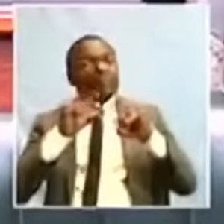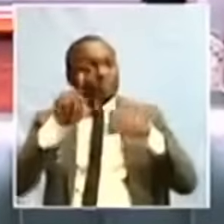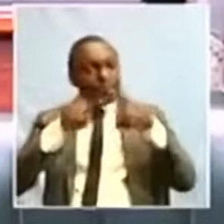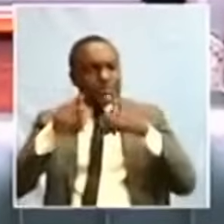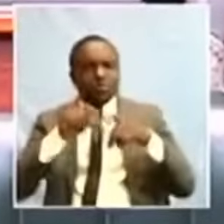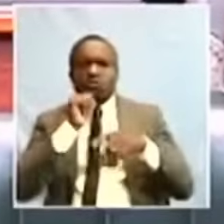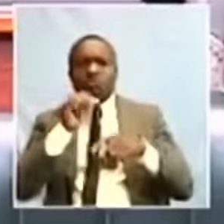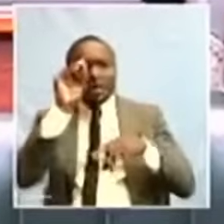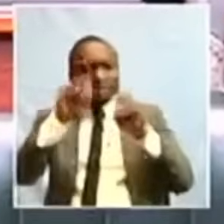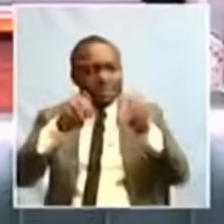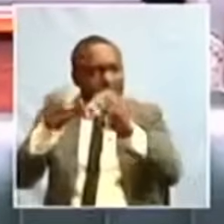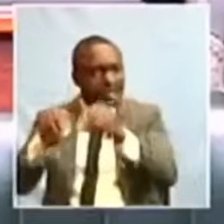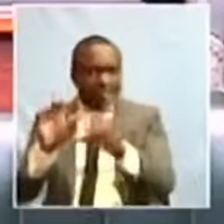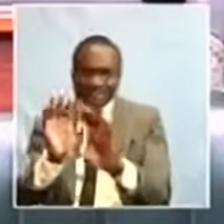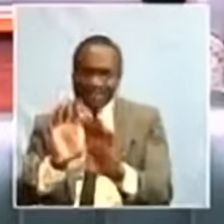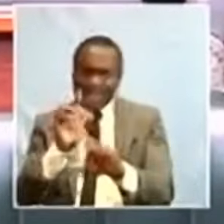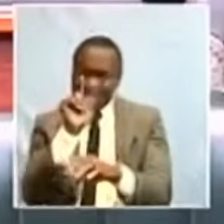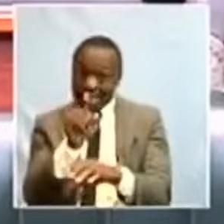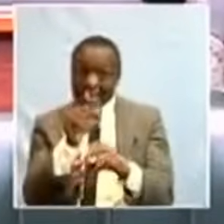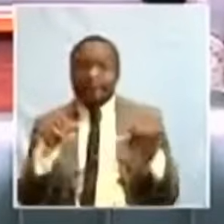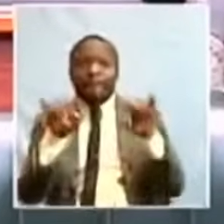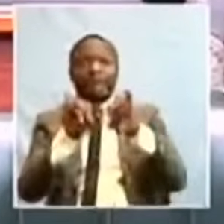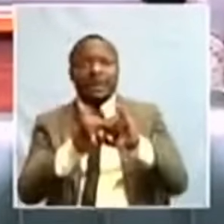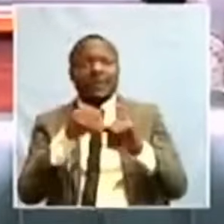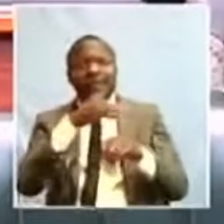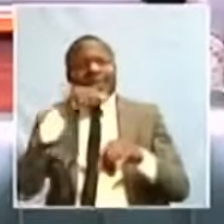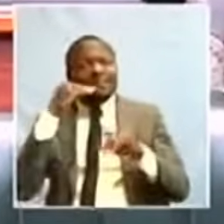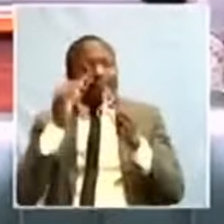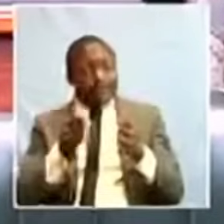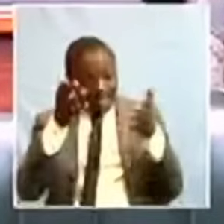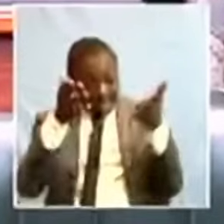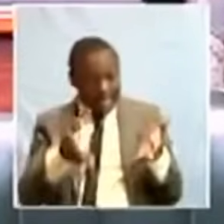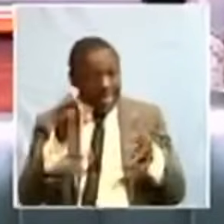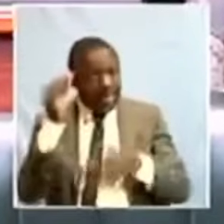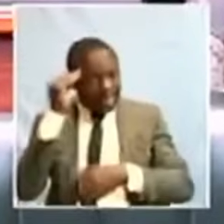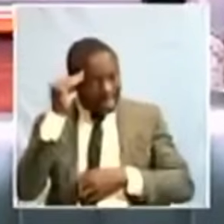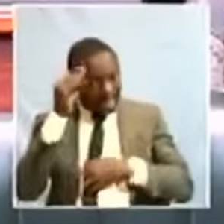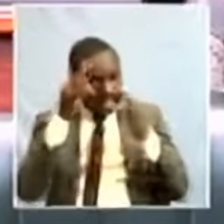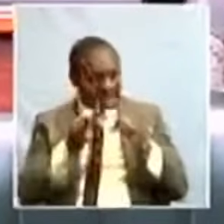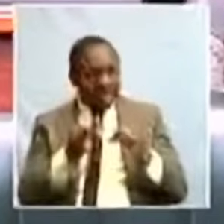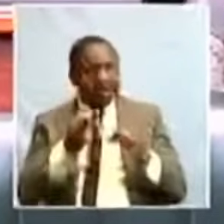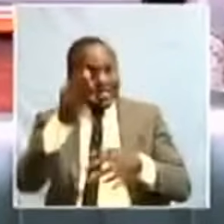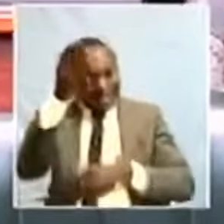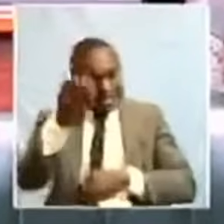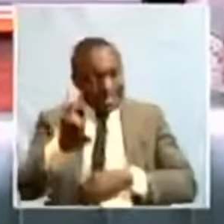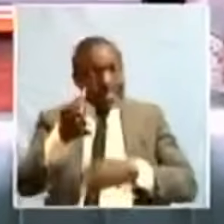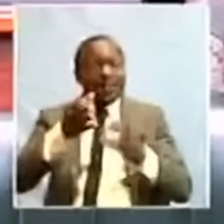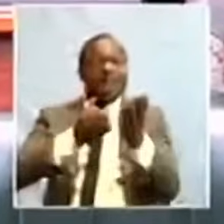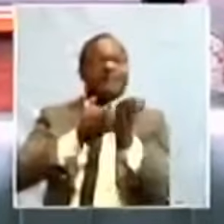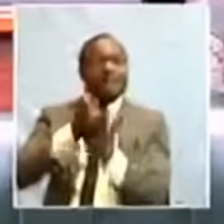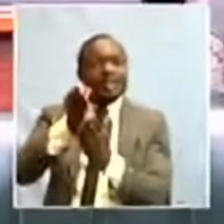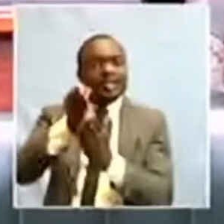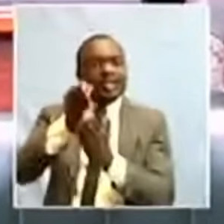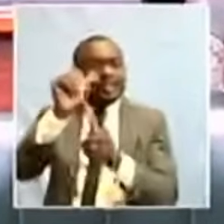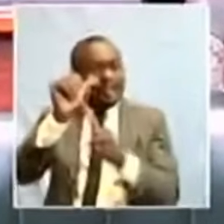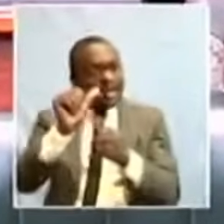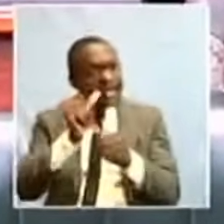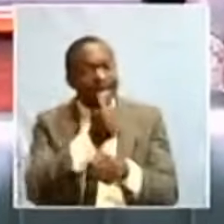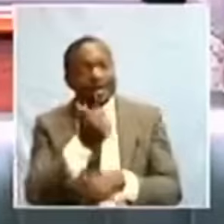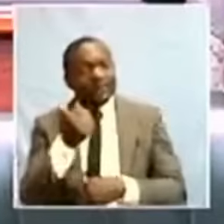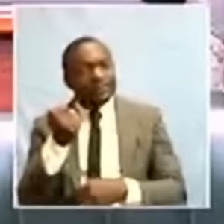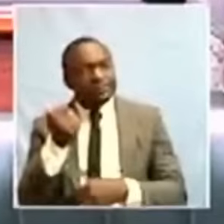plant. That is very important. Farmers here will know that if there is faith in any